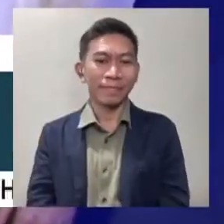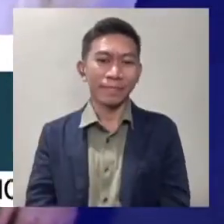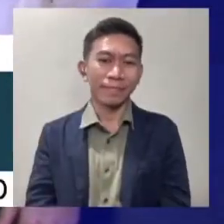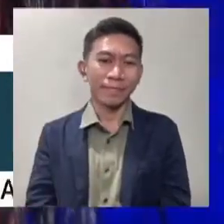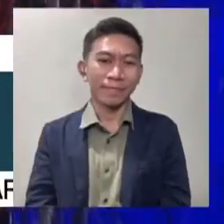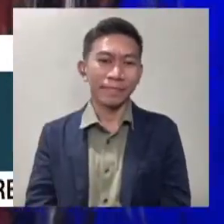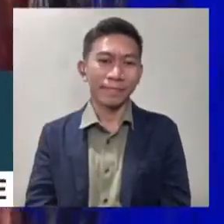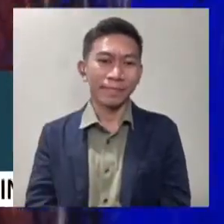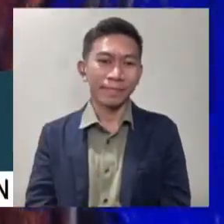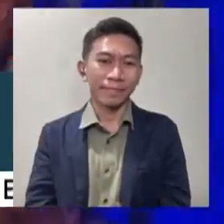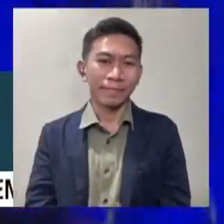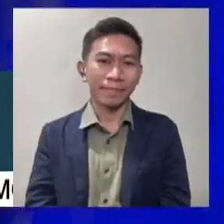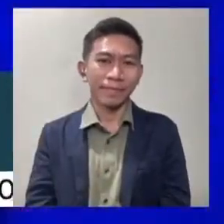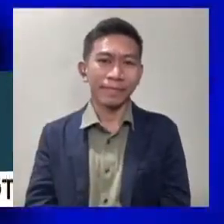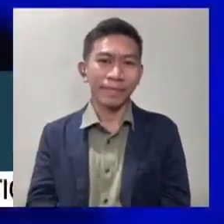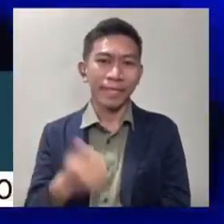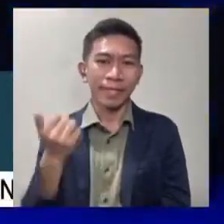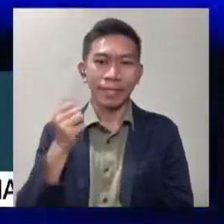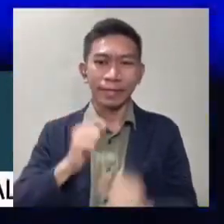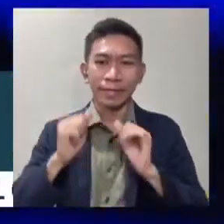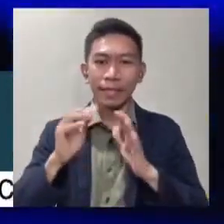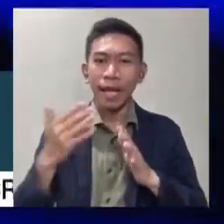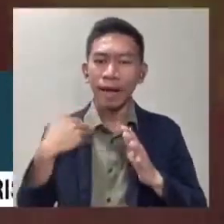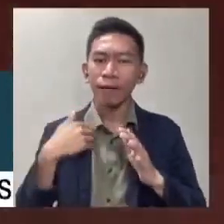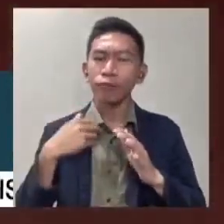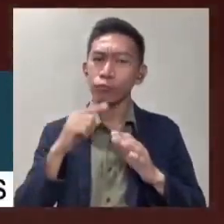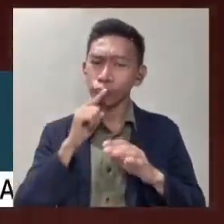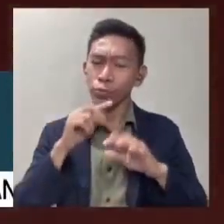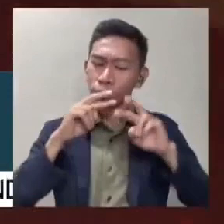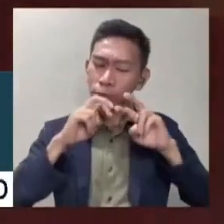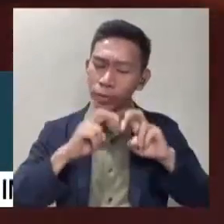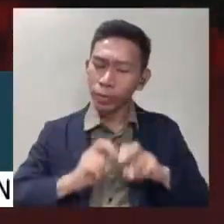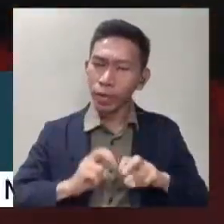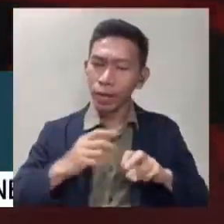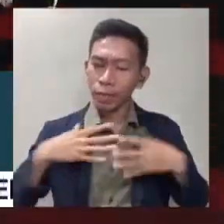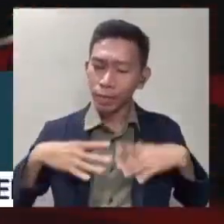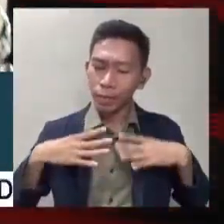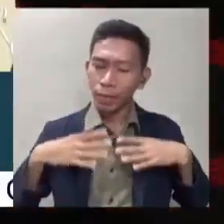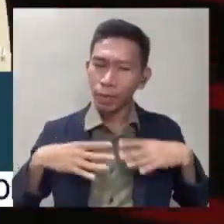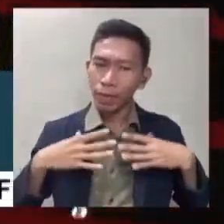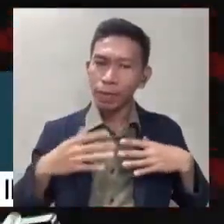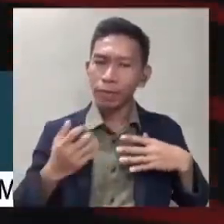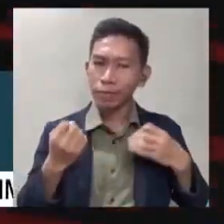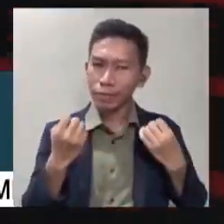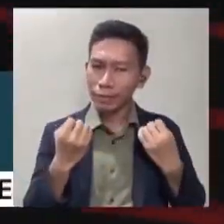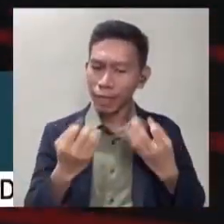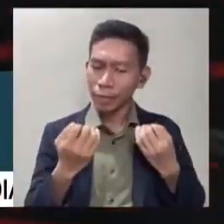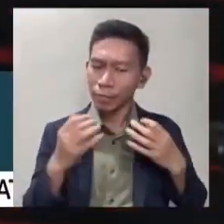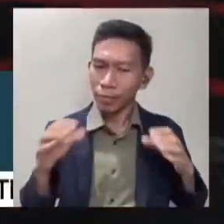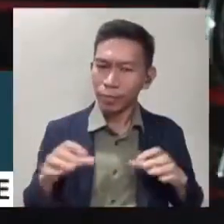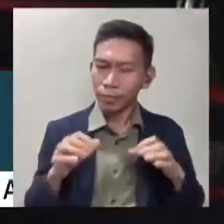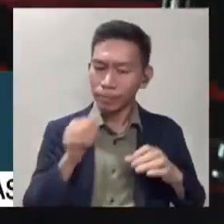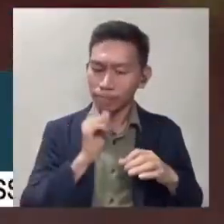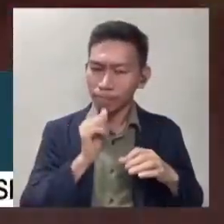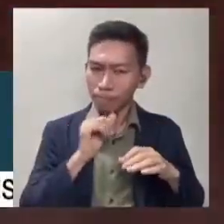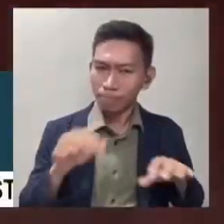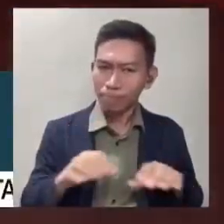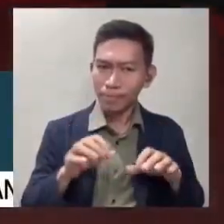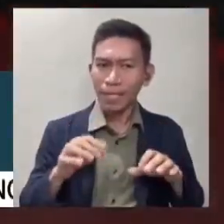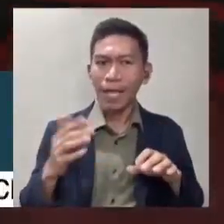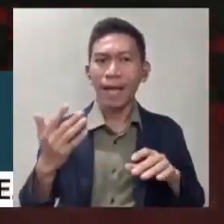celebrities said they took time to research for their costumes and it took them many hours to achieve their Halloween looks.